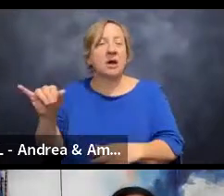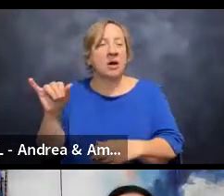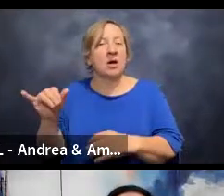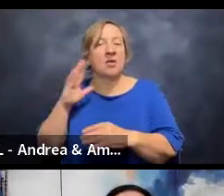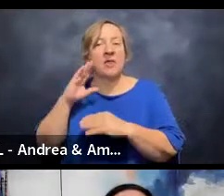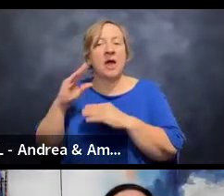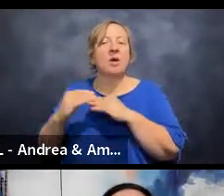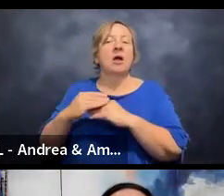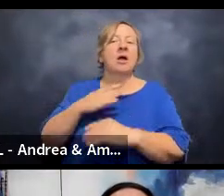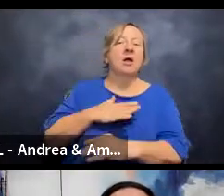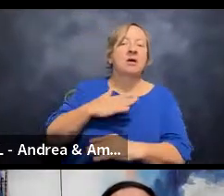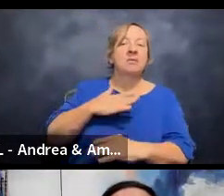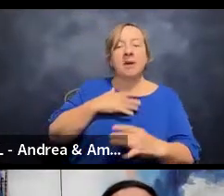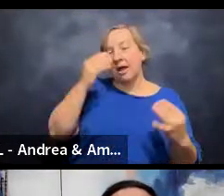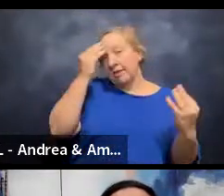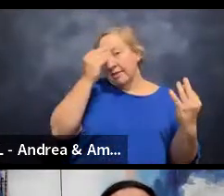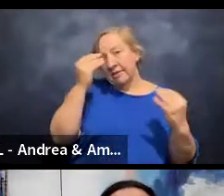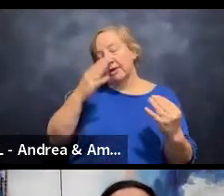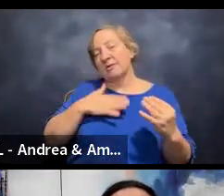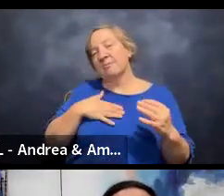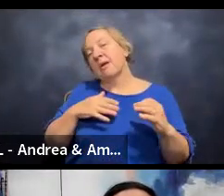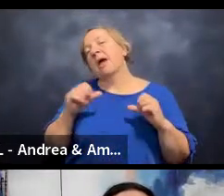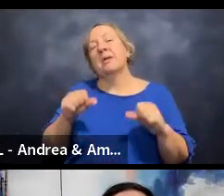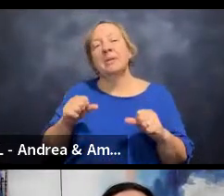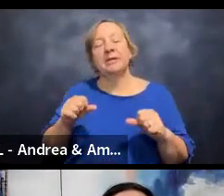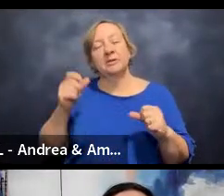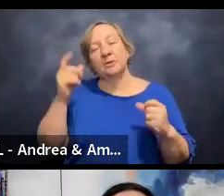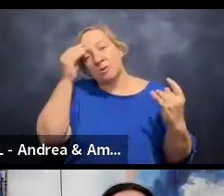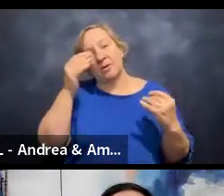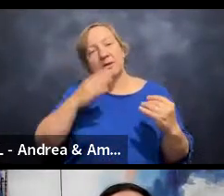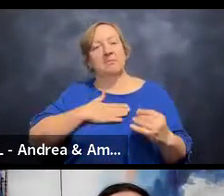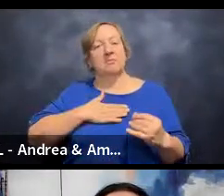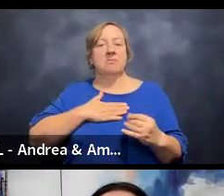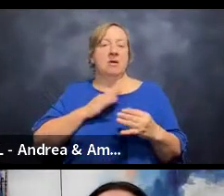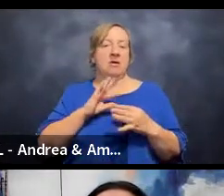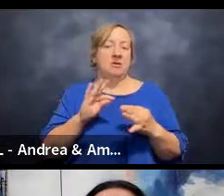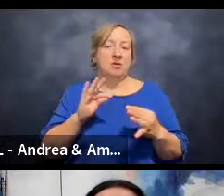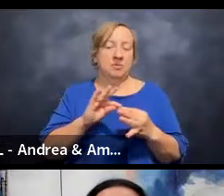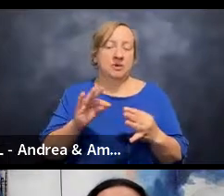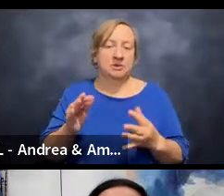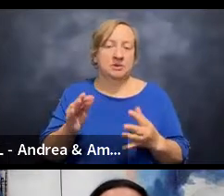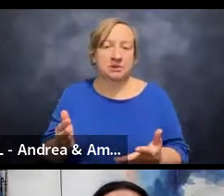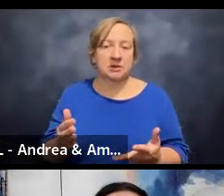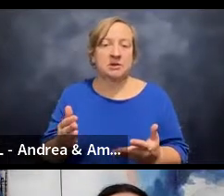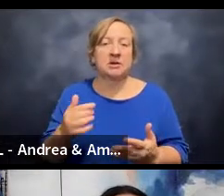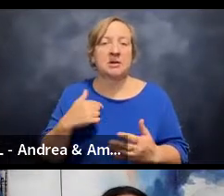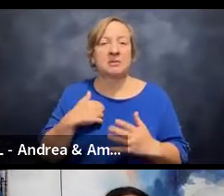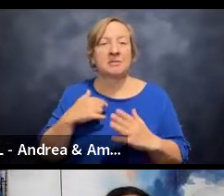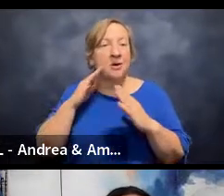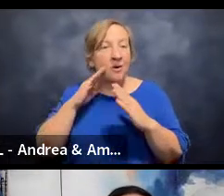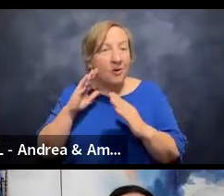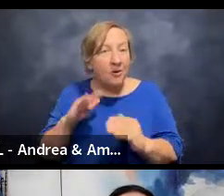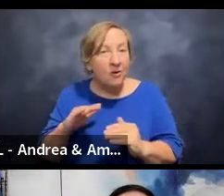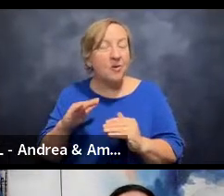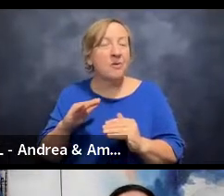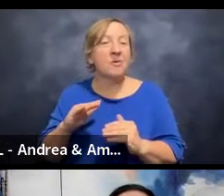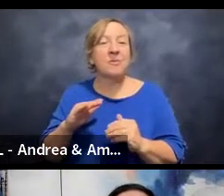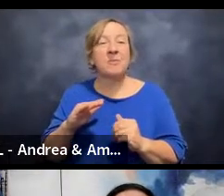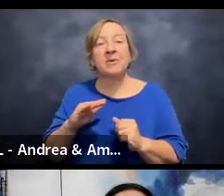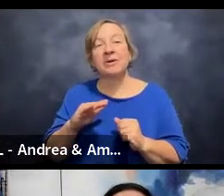better inform my thinking and my ability to form my own comments. And so I'm hoping